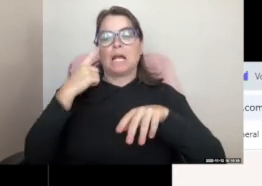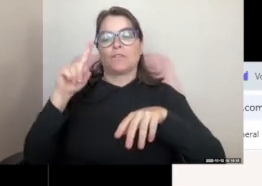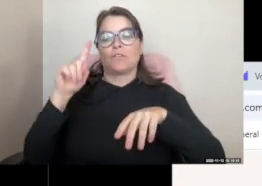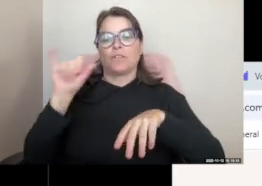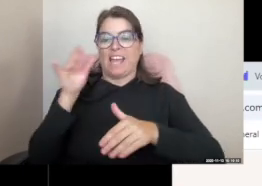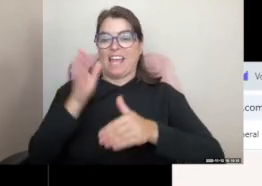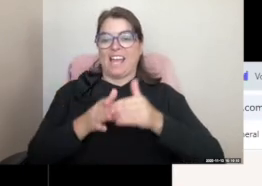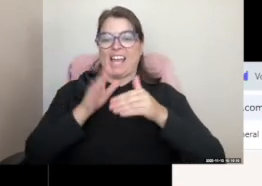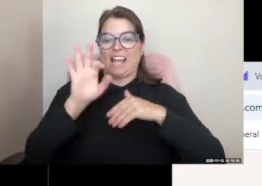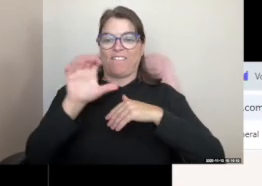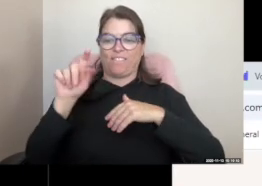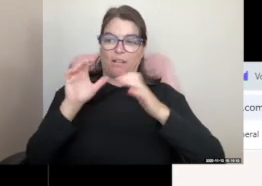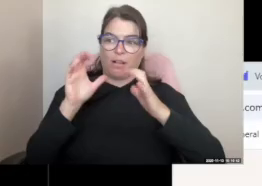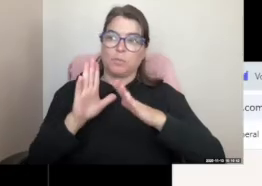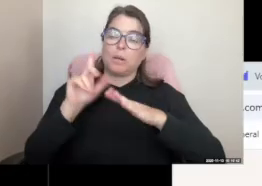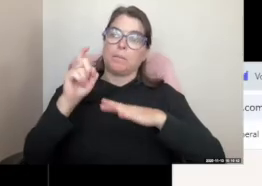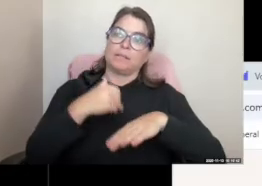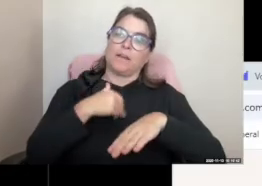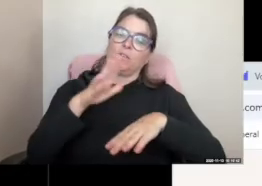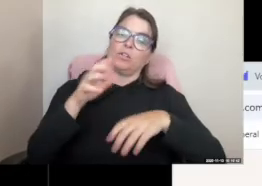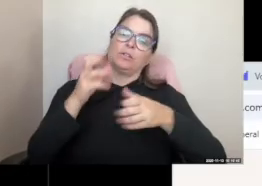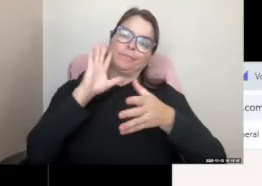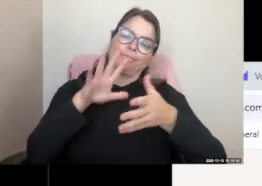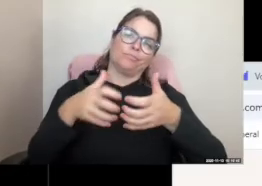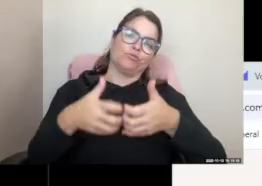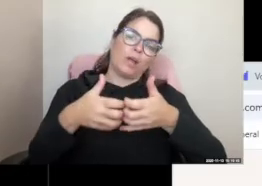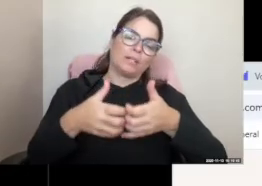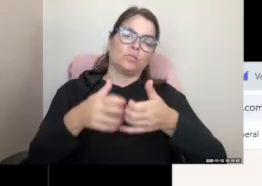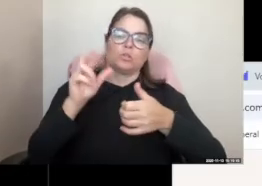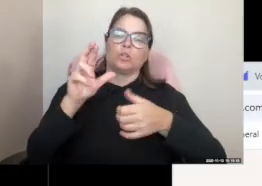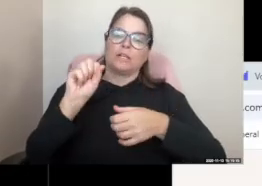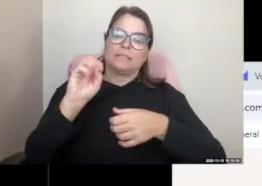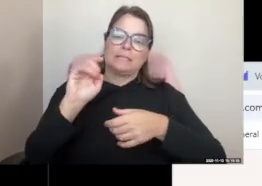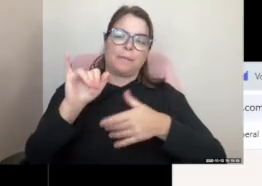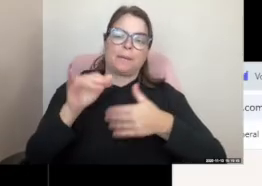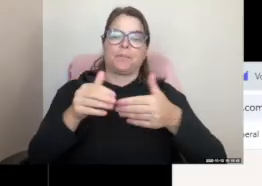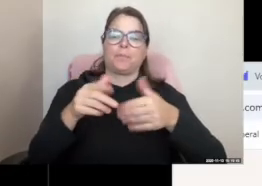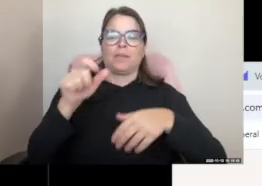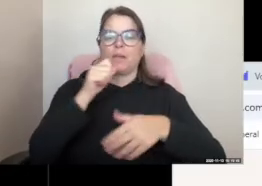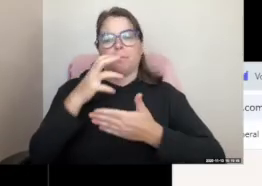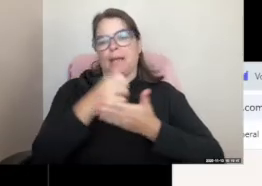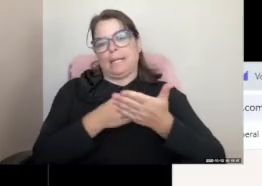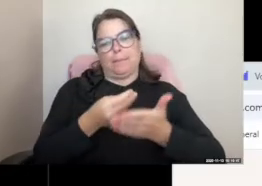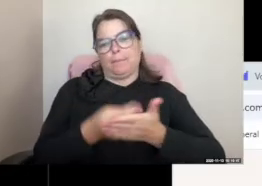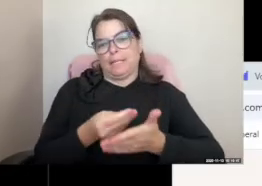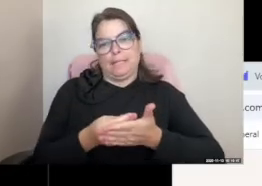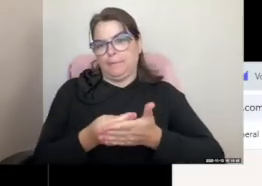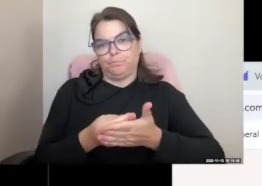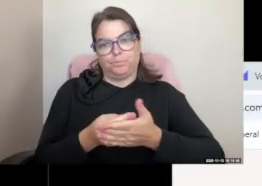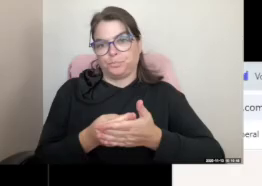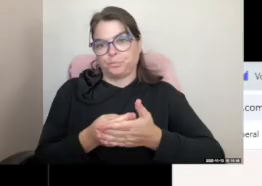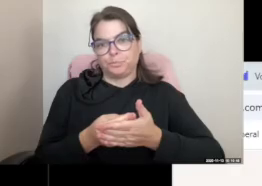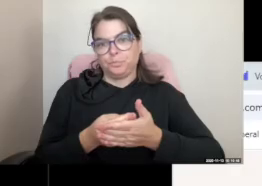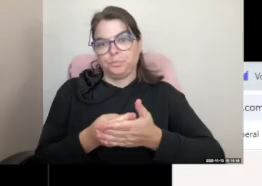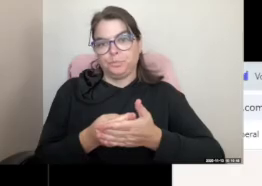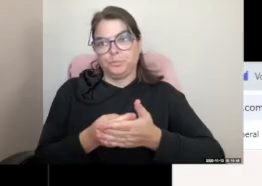versus traditional diesel, whether it's on highway, semis, ag, any of the stuff we've been talking about. For